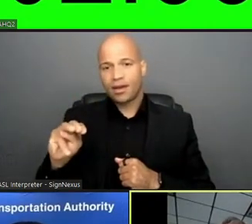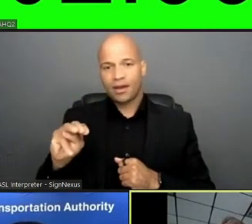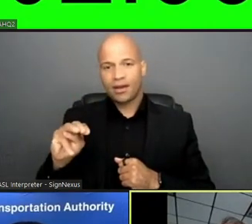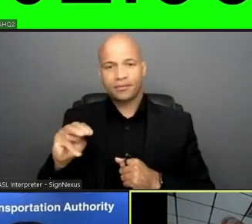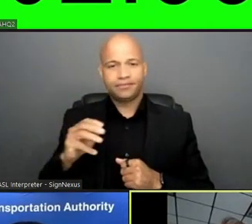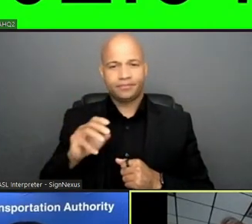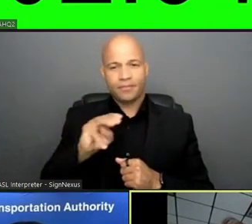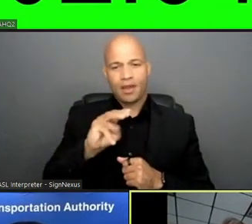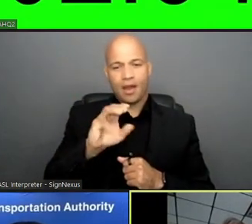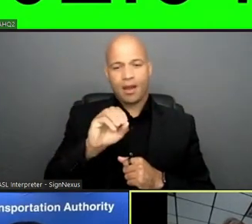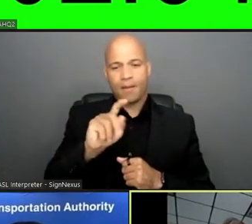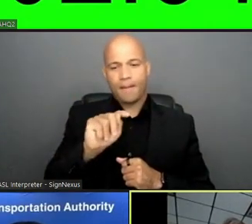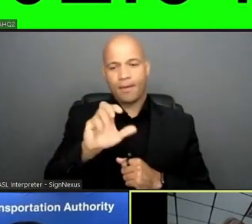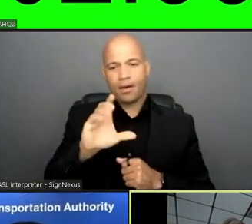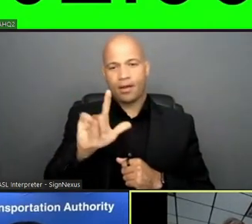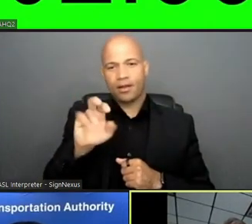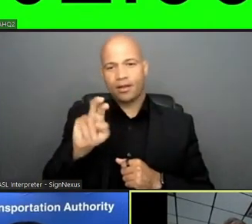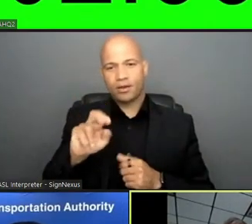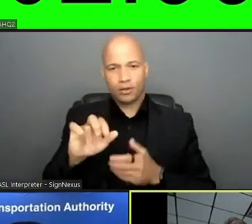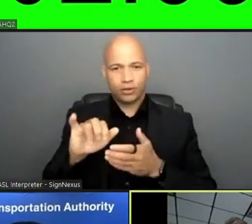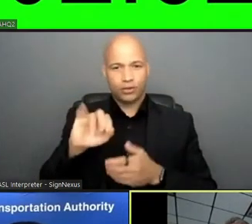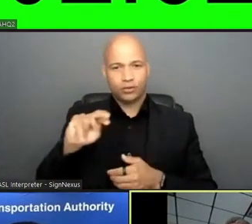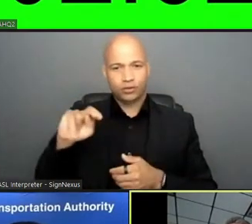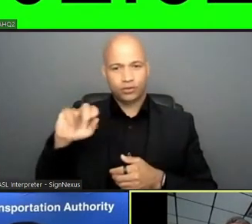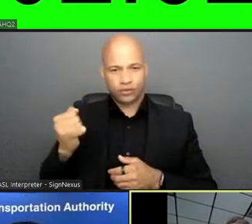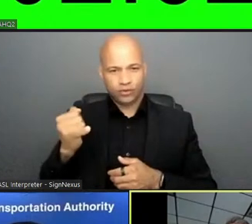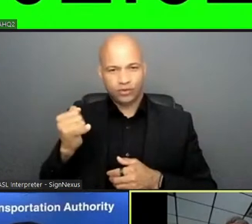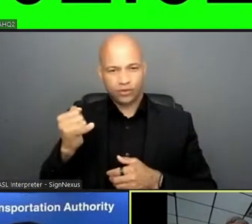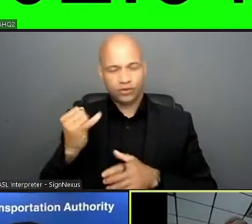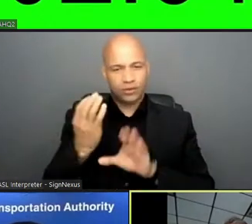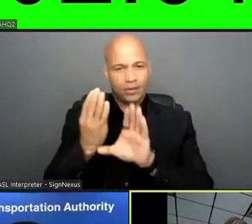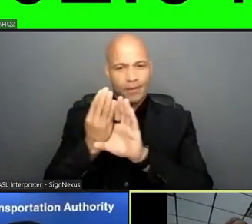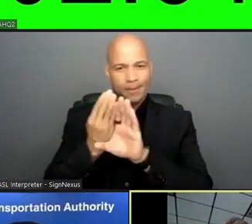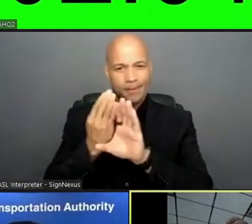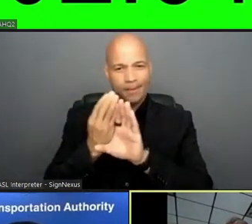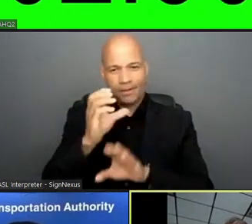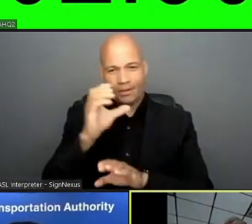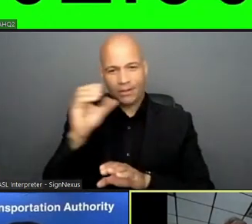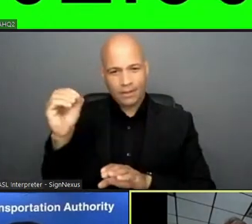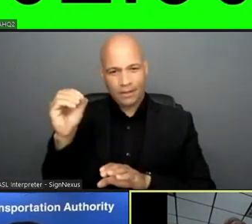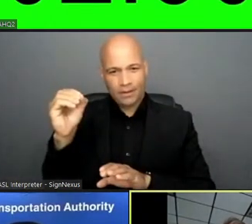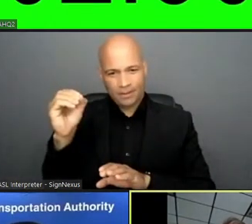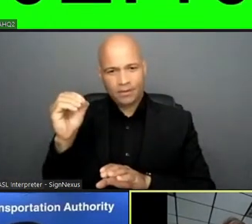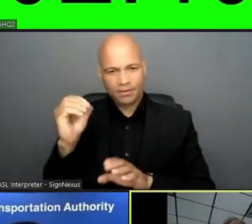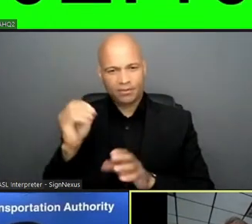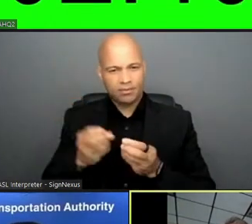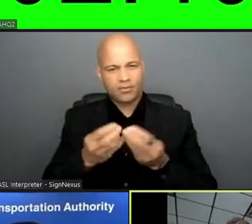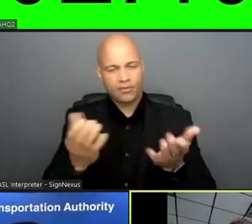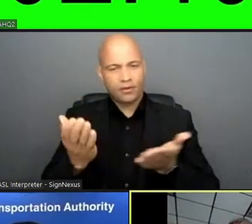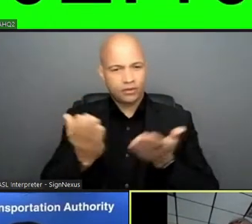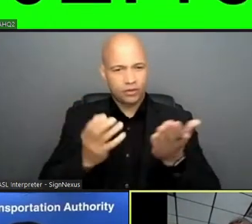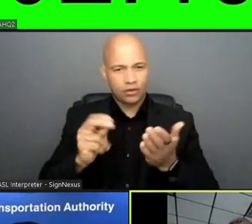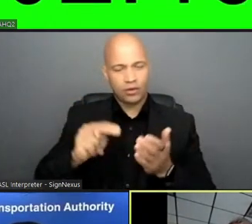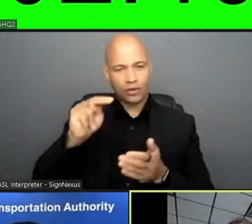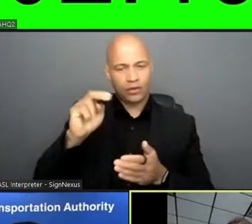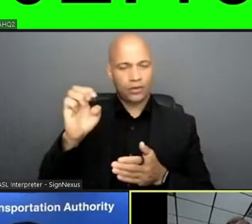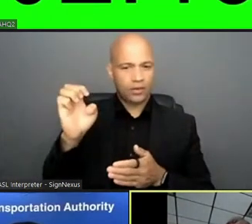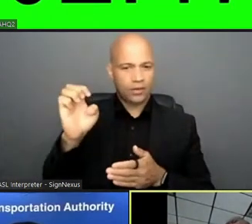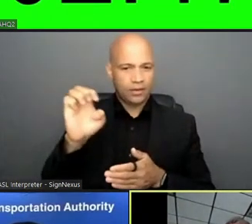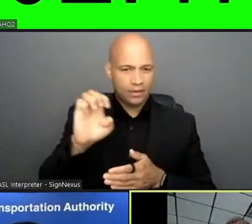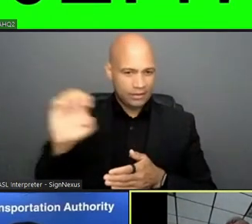New Jersey the camp bus lines provides motor coach commuter services to Northeast New Jersey and New York City